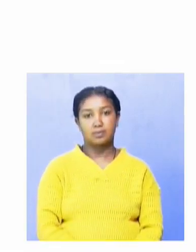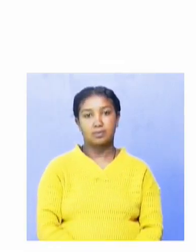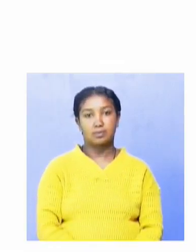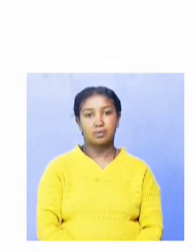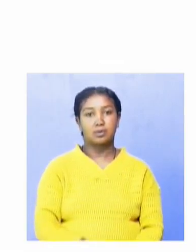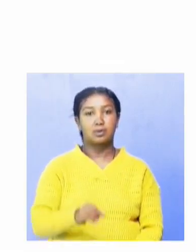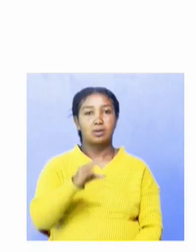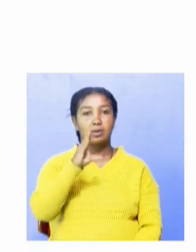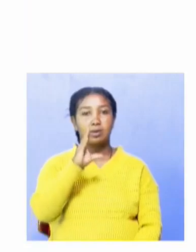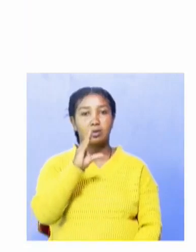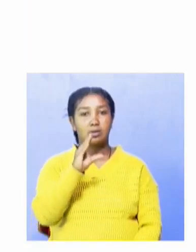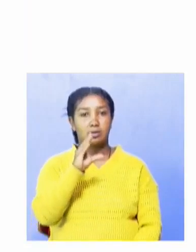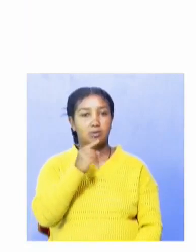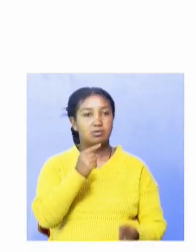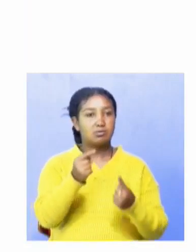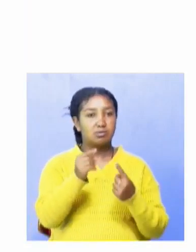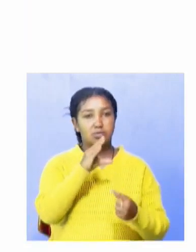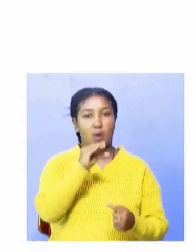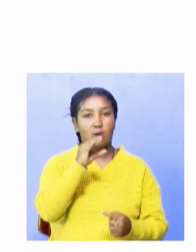talked